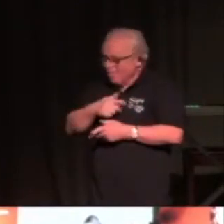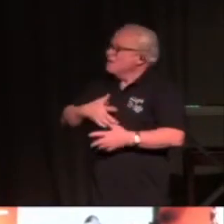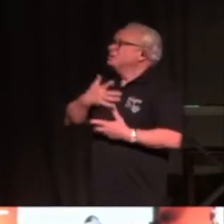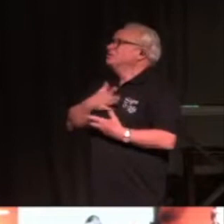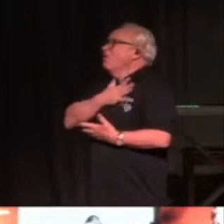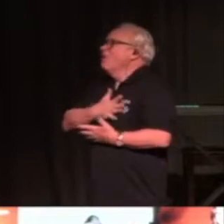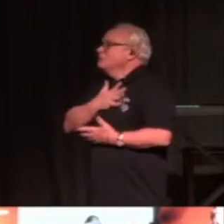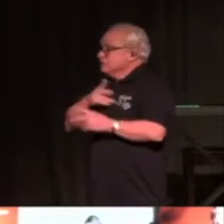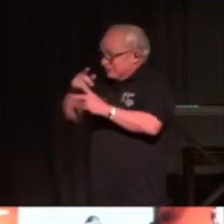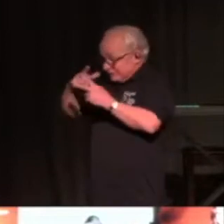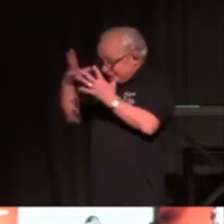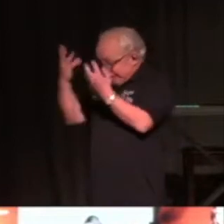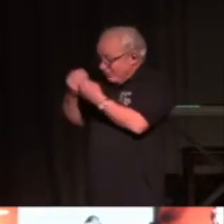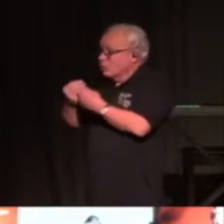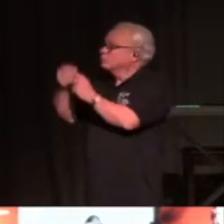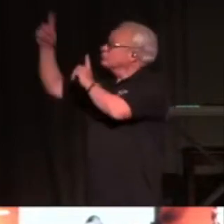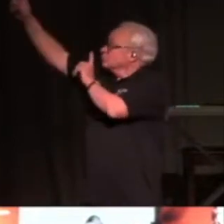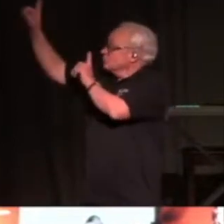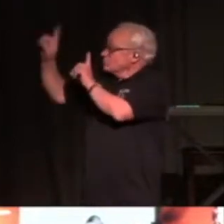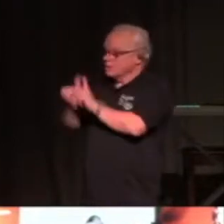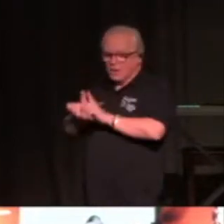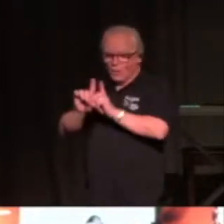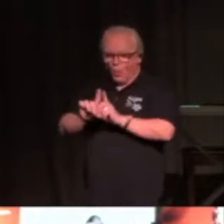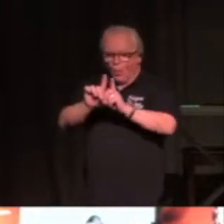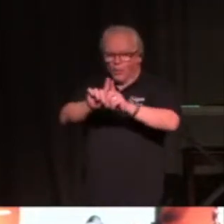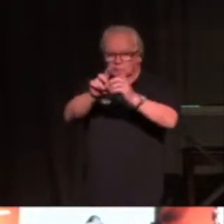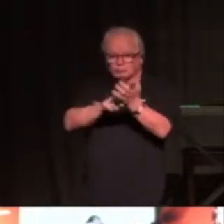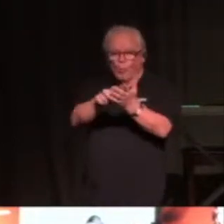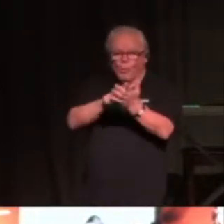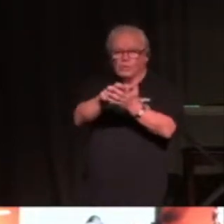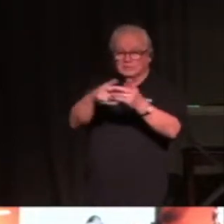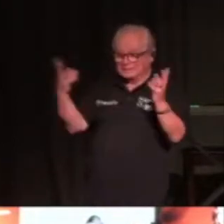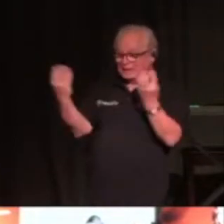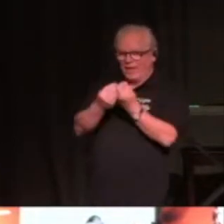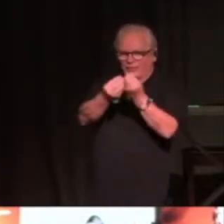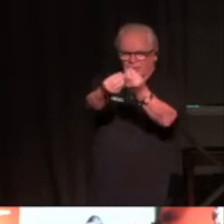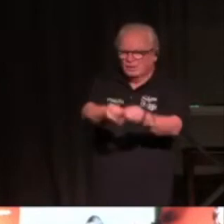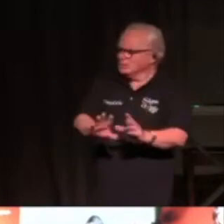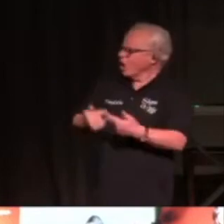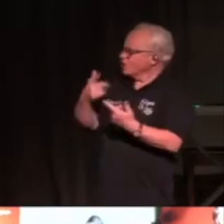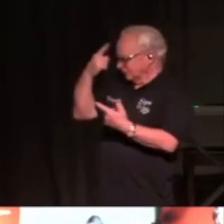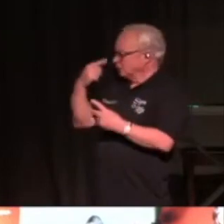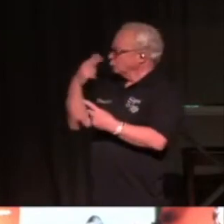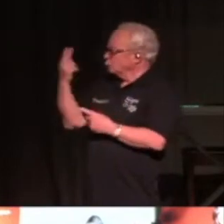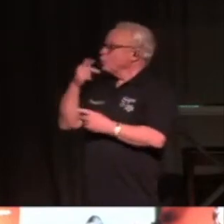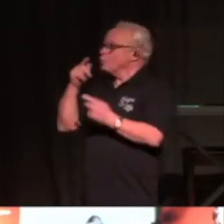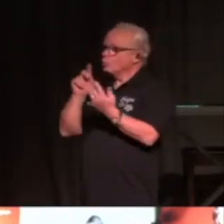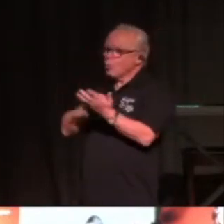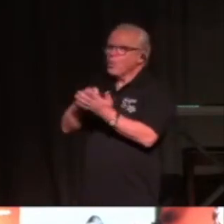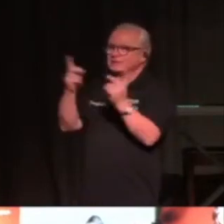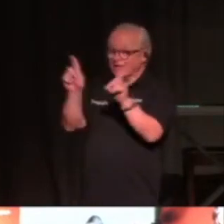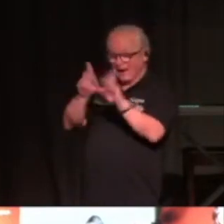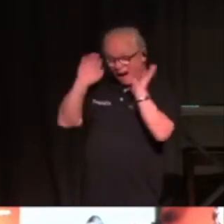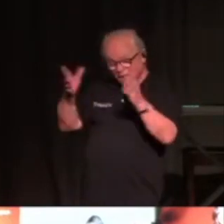I we have walked together. How can two walk together unless they be agreed? There's been days